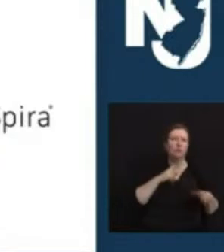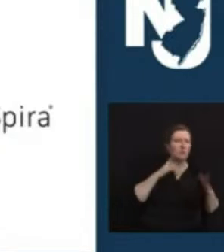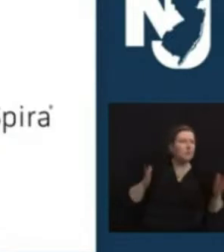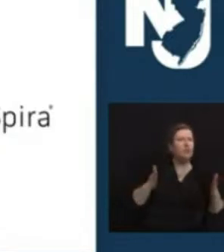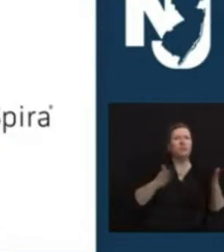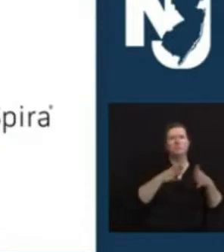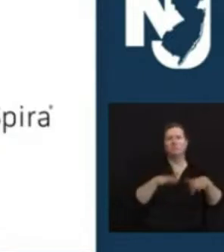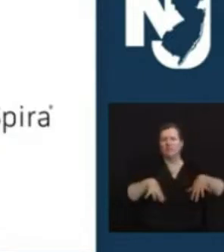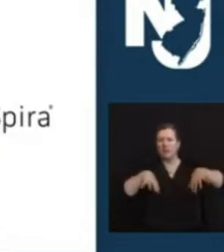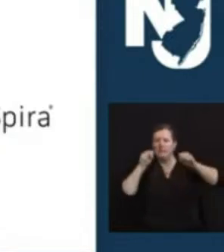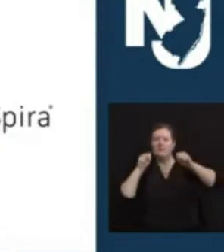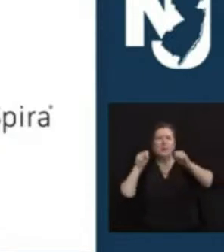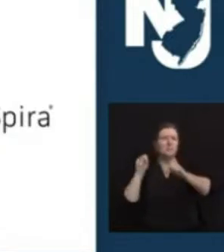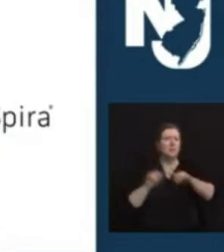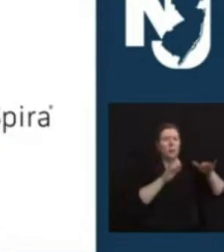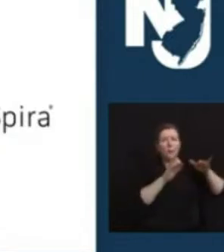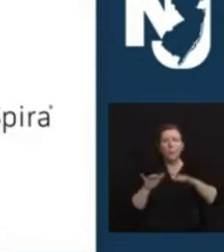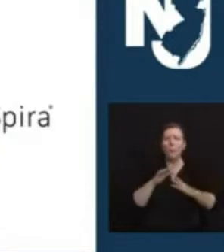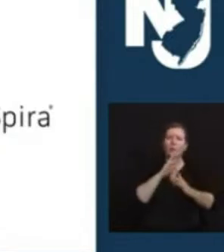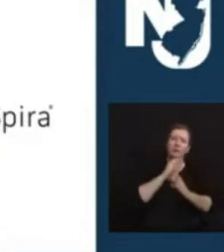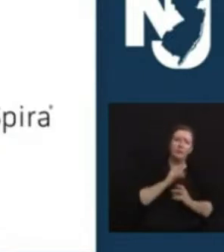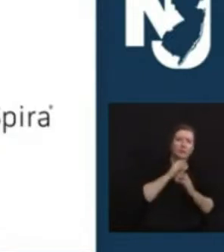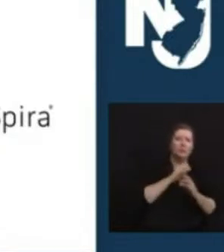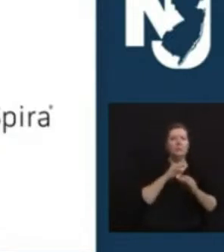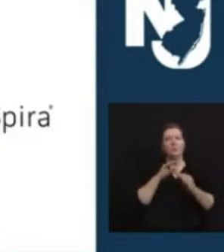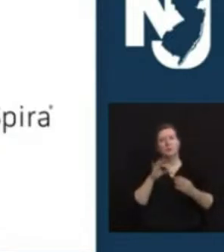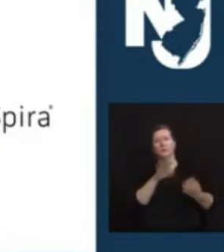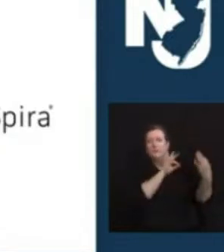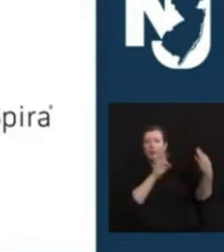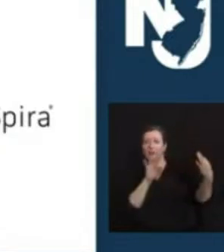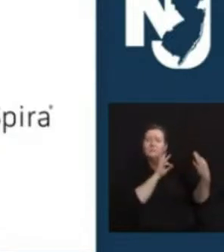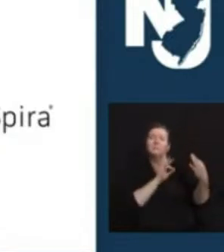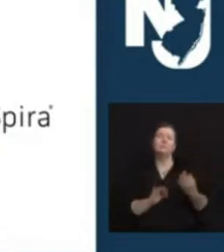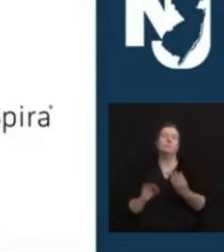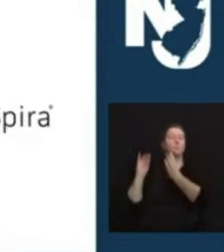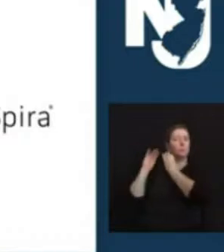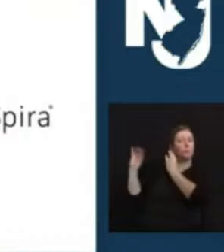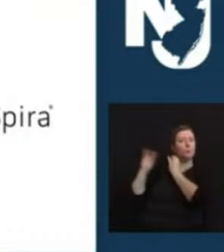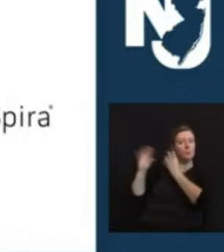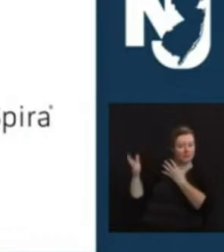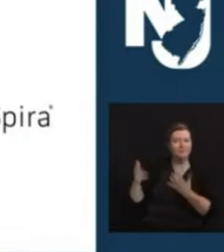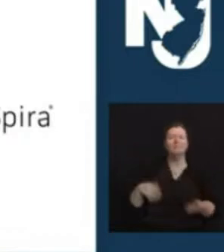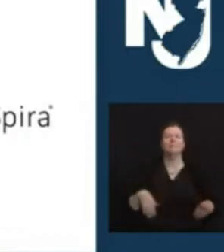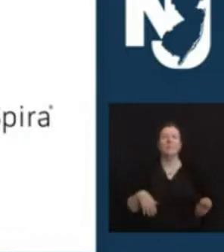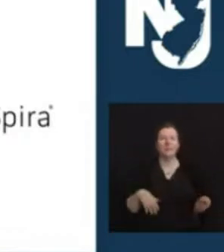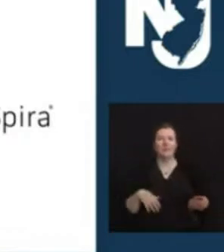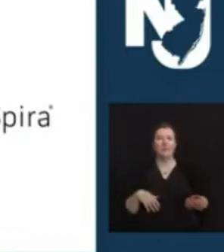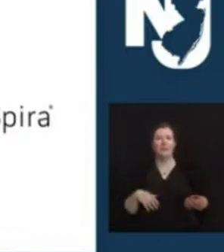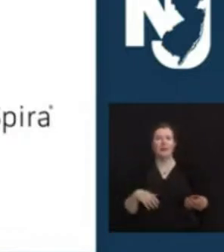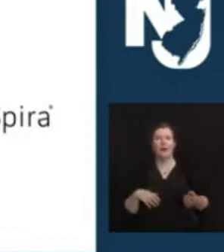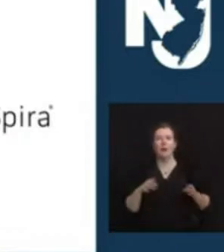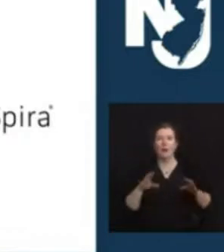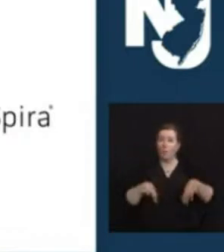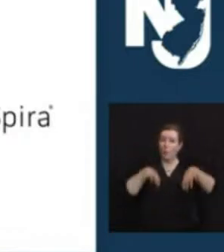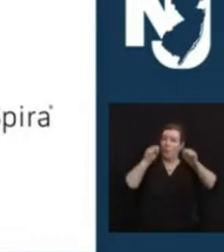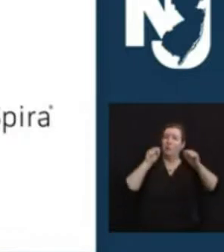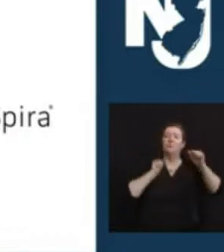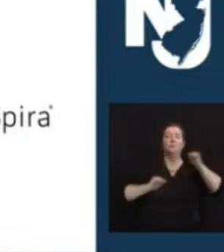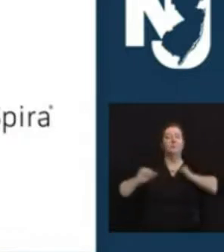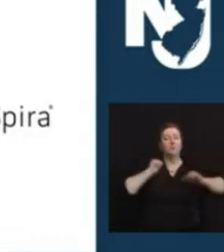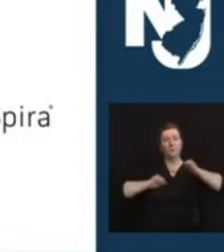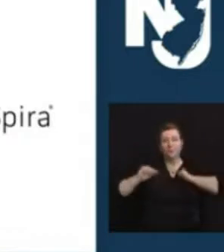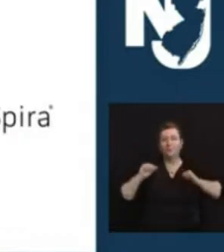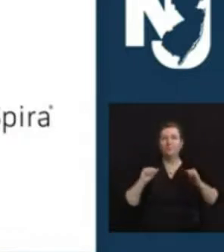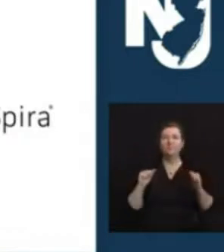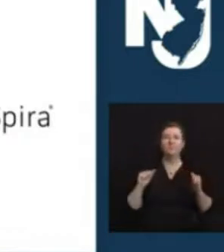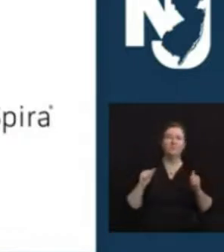clarinet, which I used to play as a kid, and the flute. Along with arts education, Inspira also hosts performances for